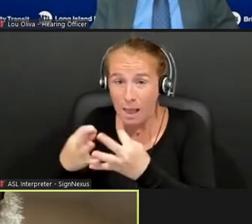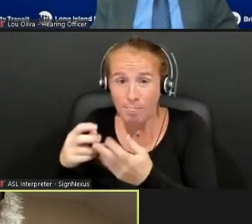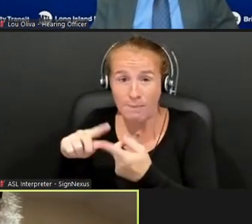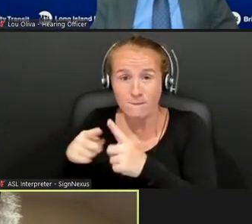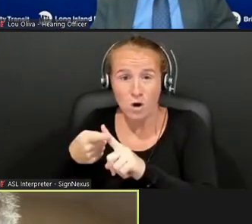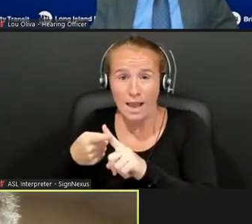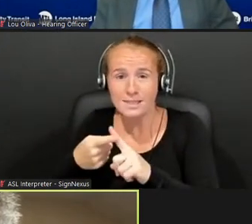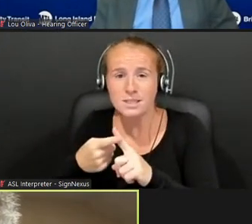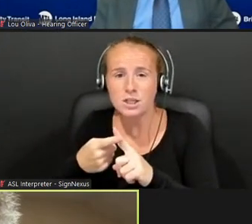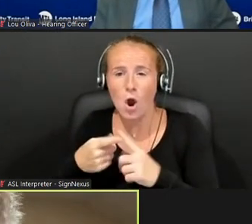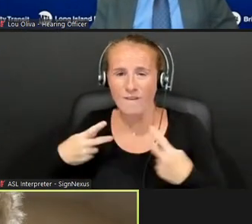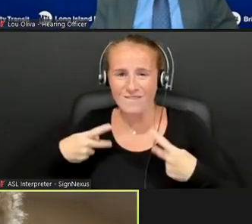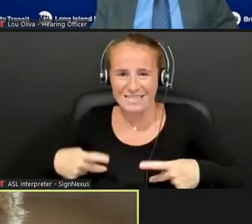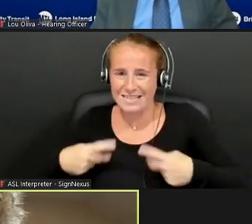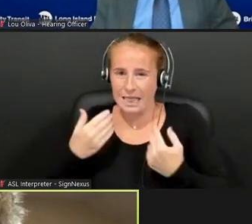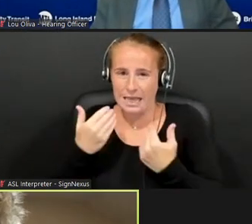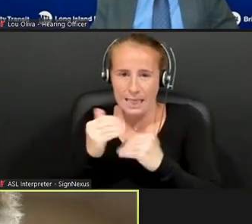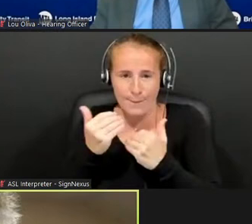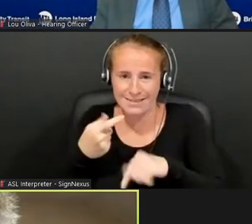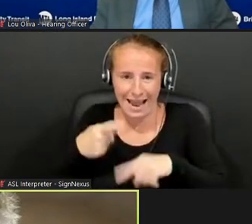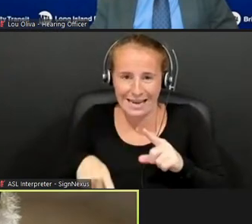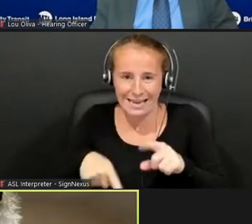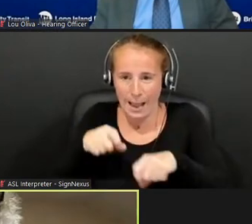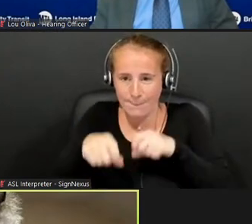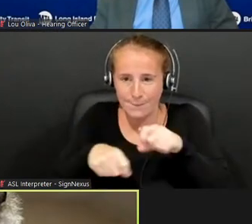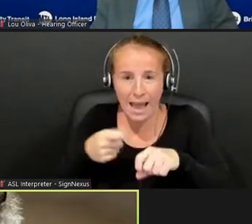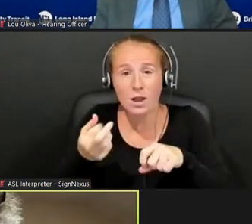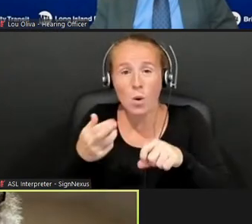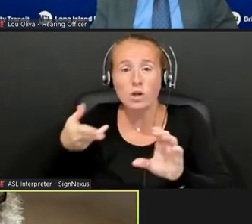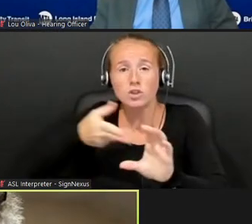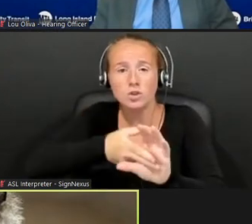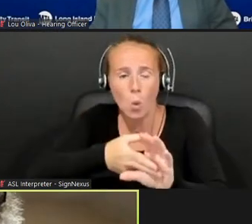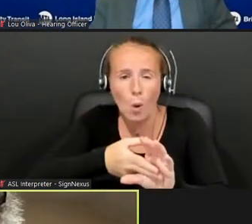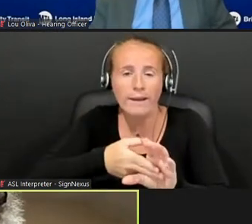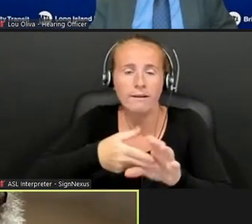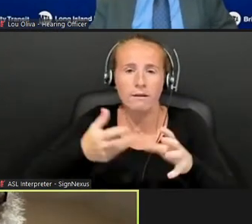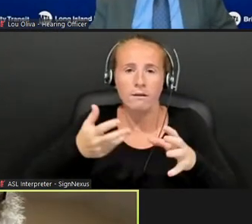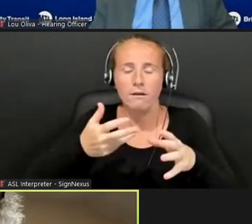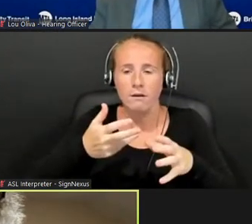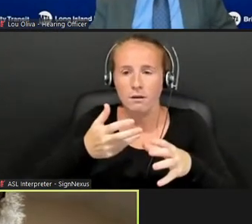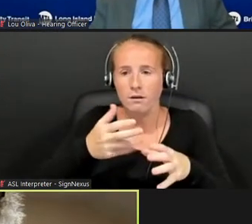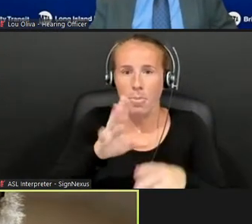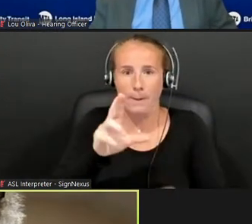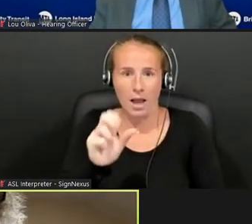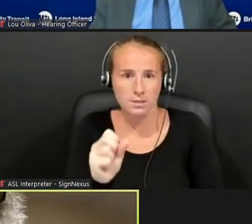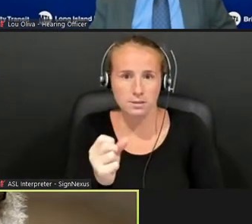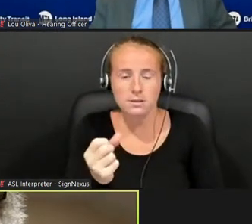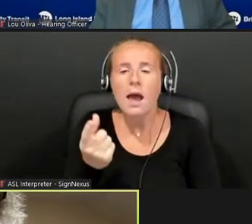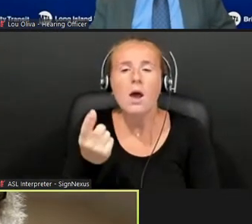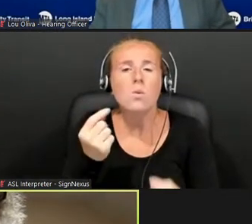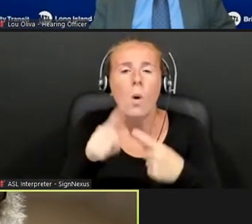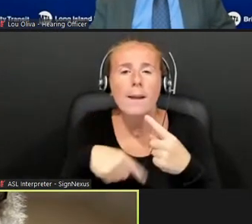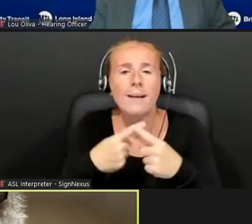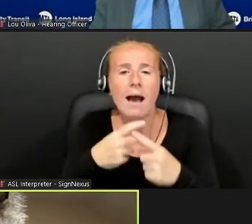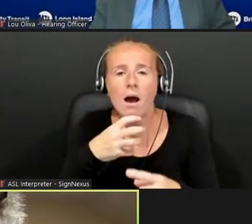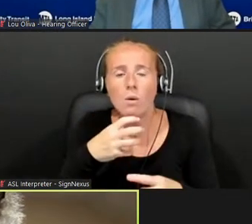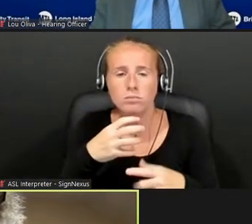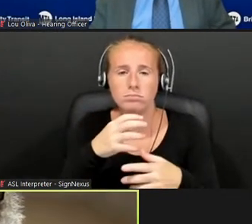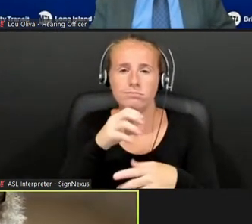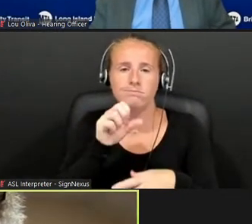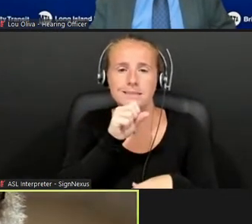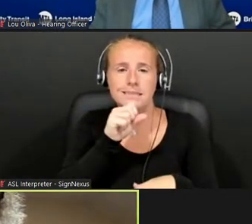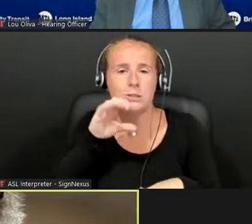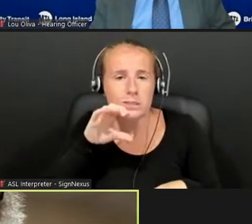limited and can no longer bicycle or take mass transit and what about consideration for the elderly and the disabled